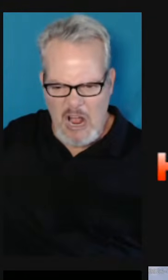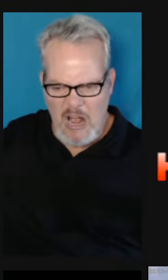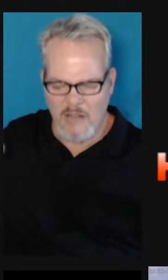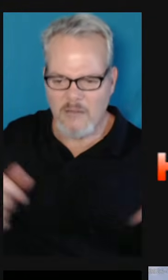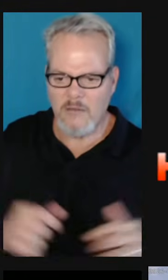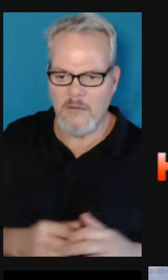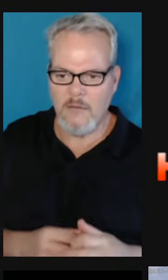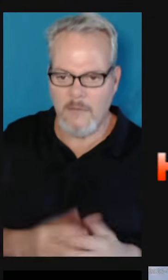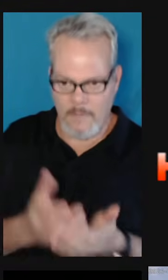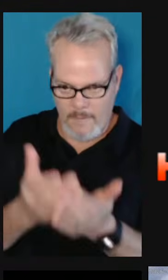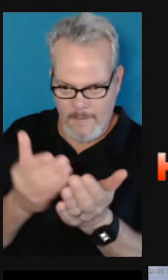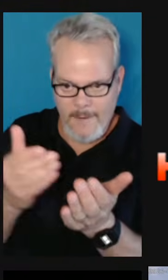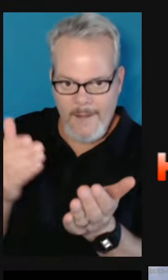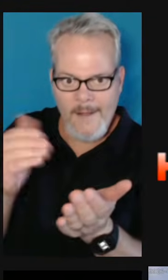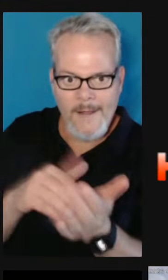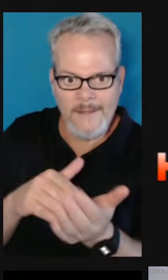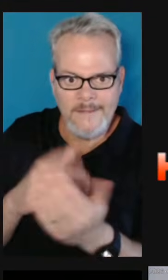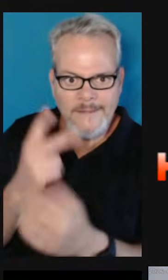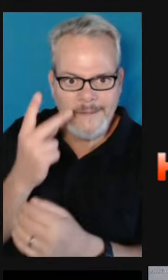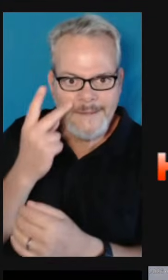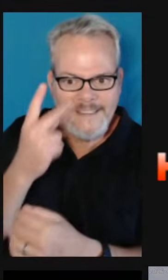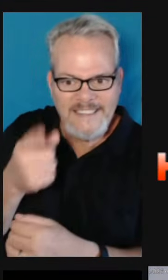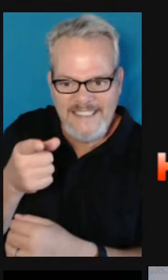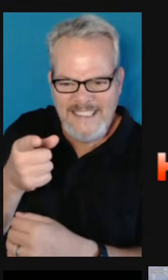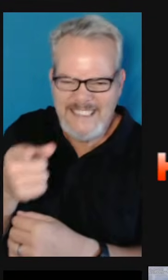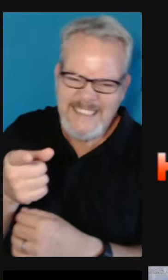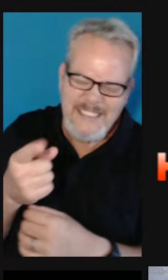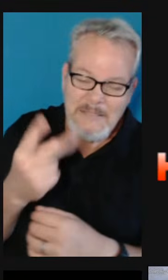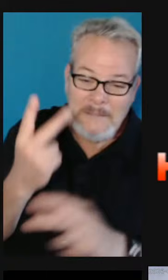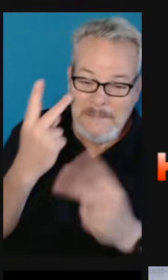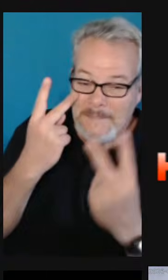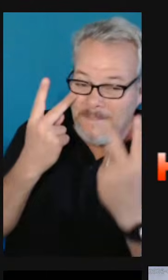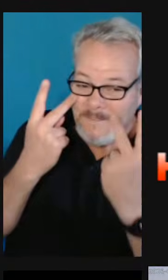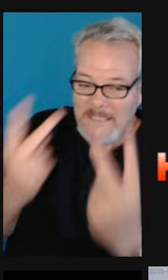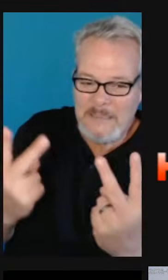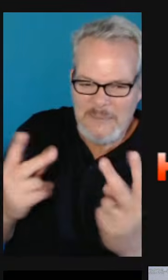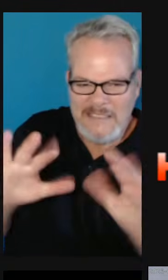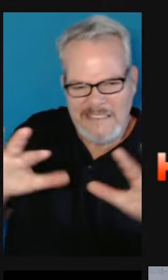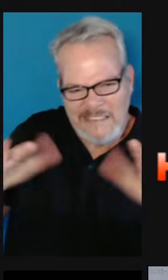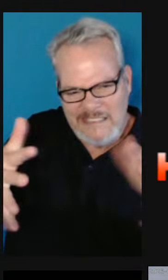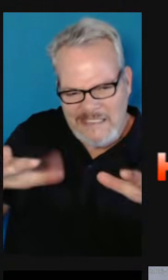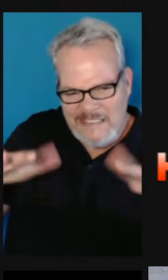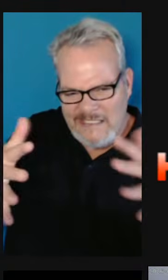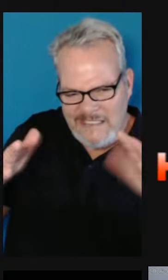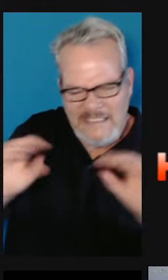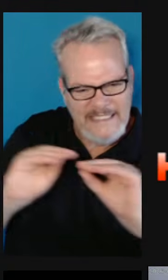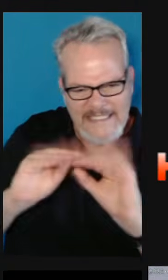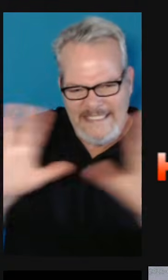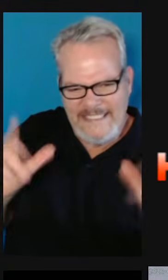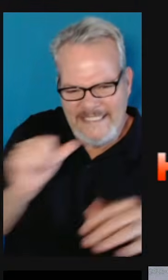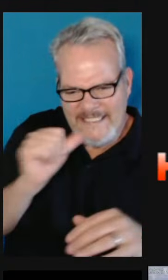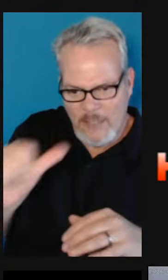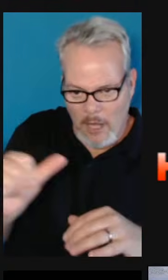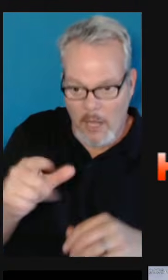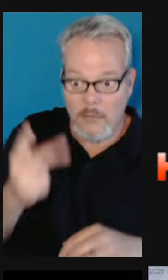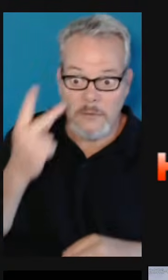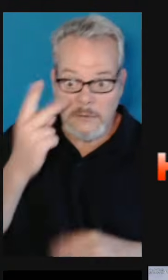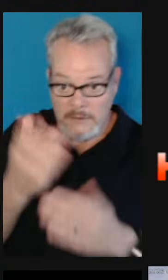There again. Not the greatest visibility here, but there's a couple frames where you really see it well, like right there. You can see that